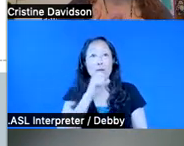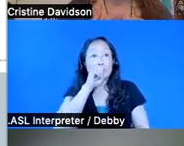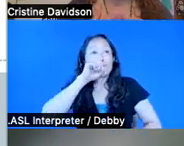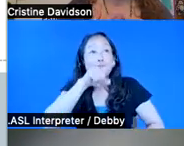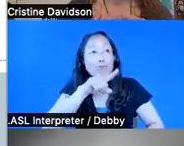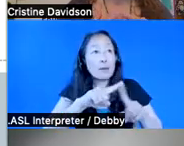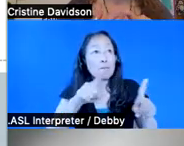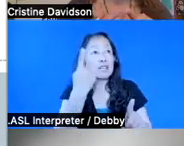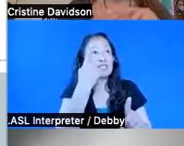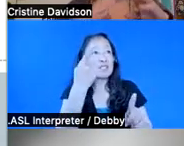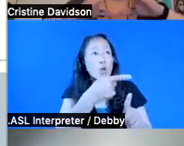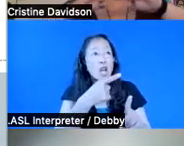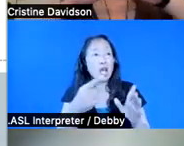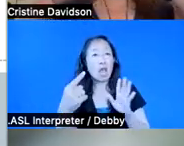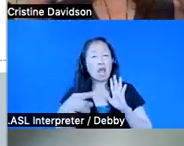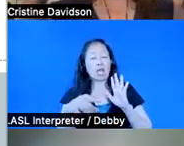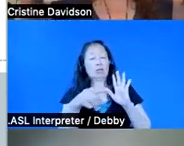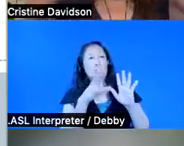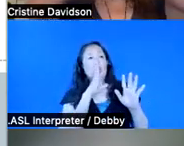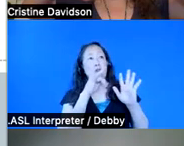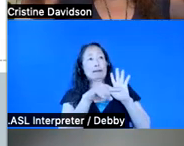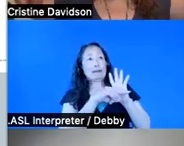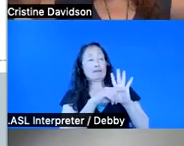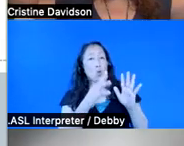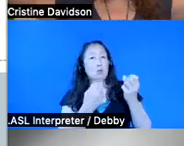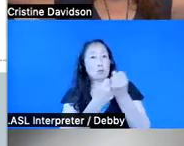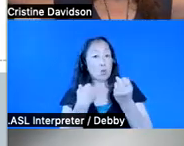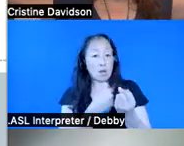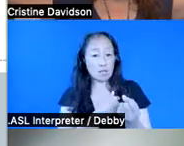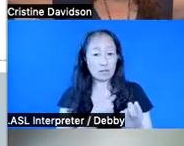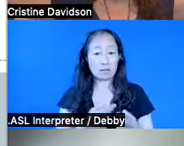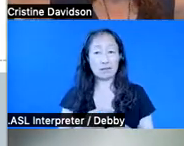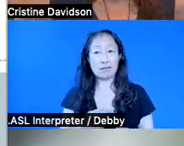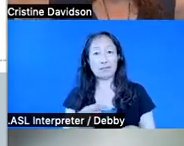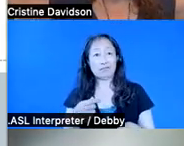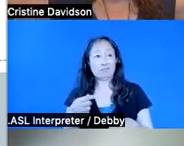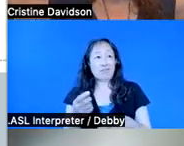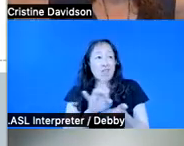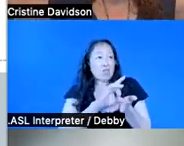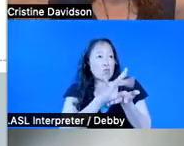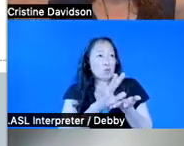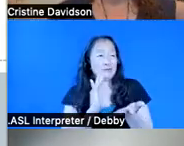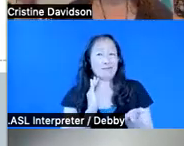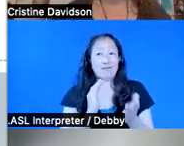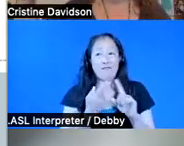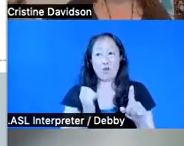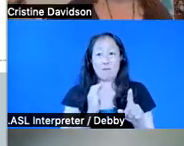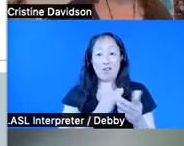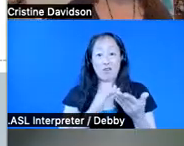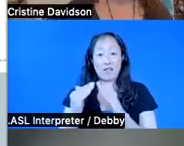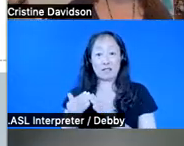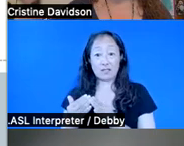out of our village, right? We come from a long spectrum of experiences and access